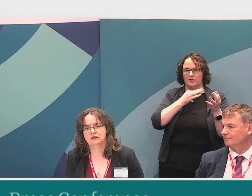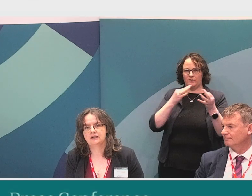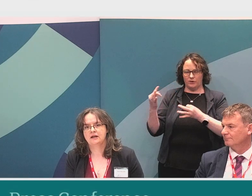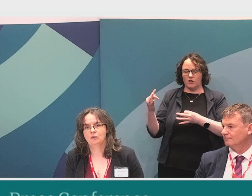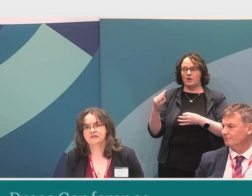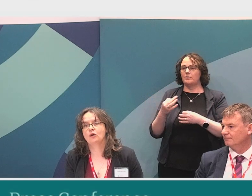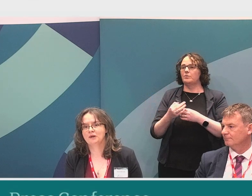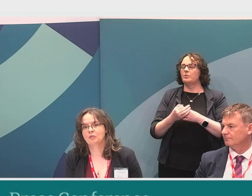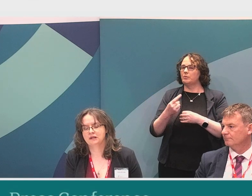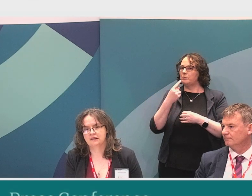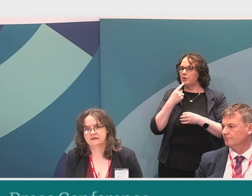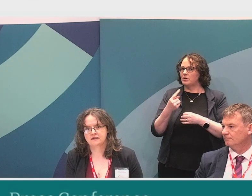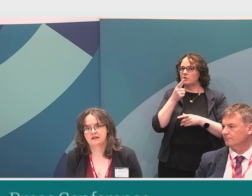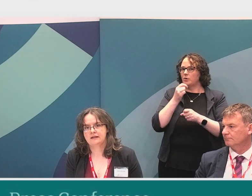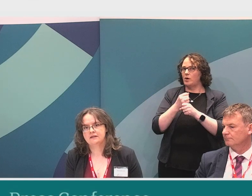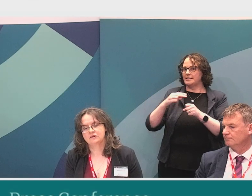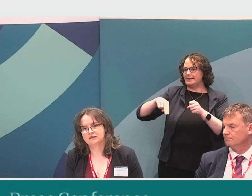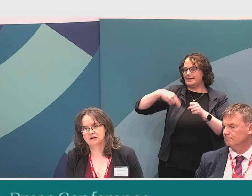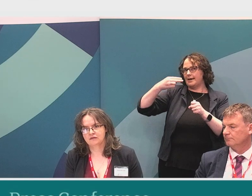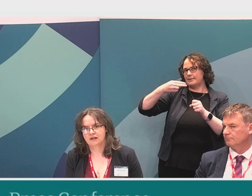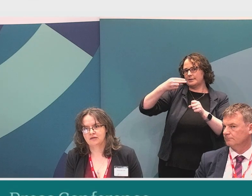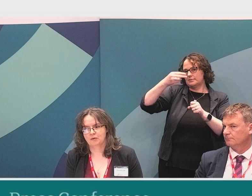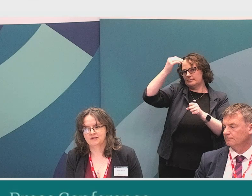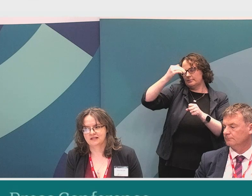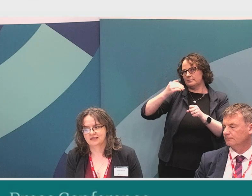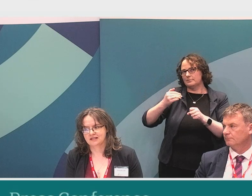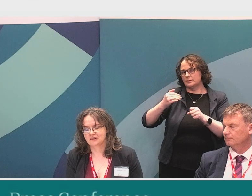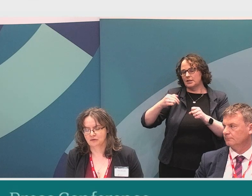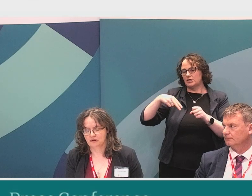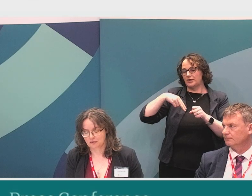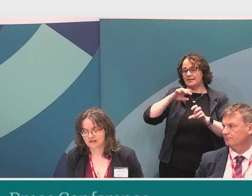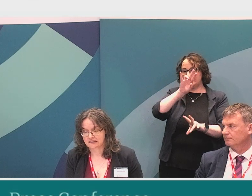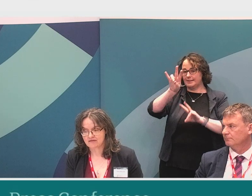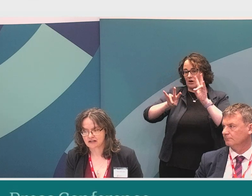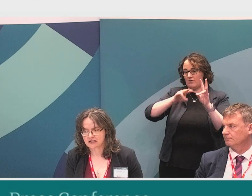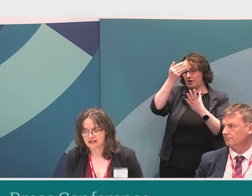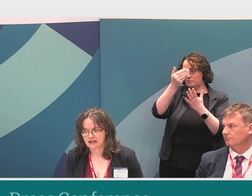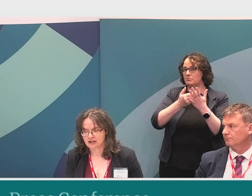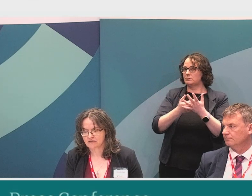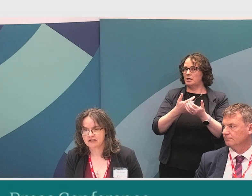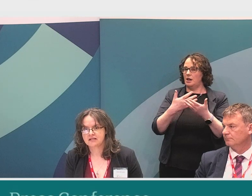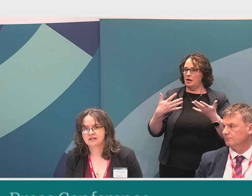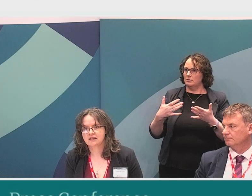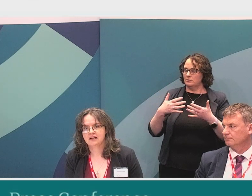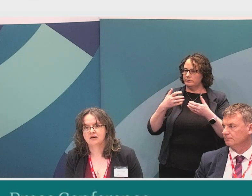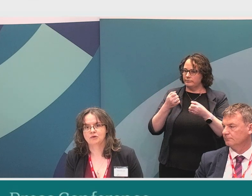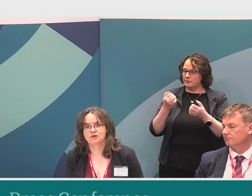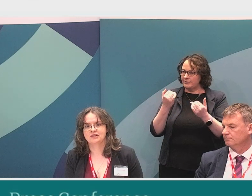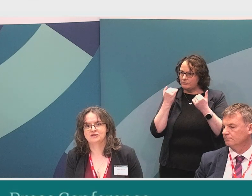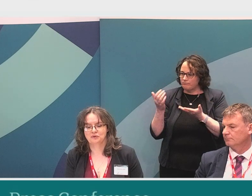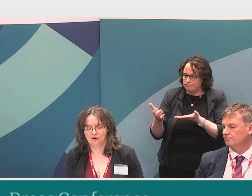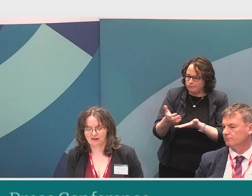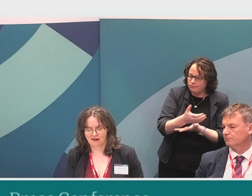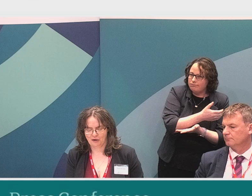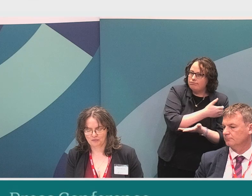on what's coming up next. So this survey represented quite a significant data collection event, and we're trying